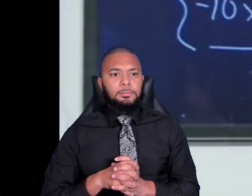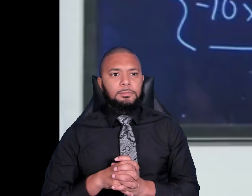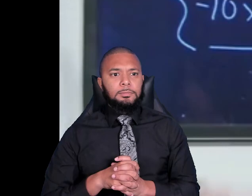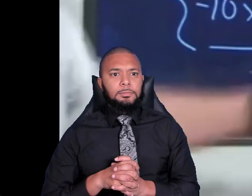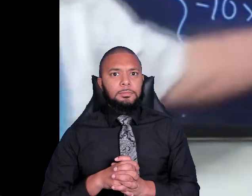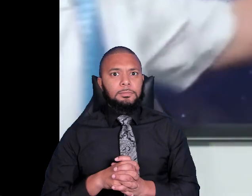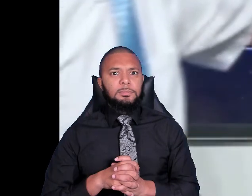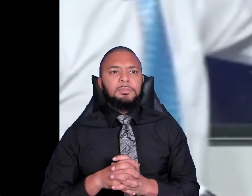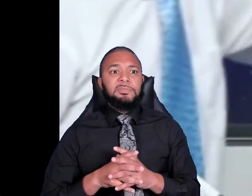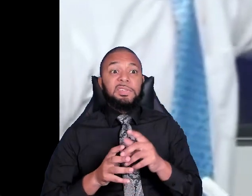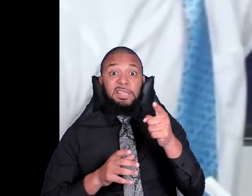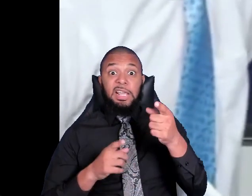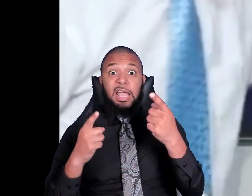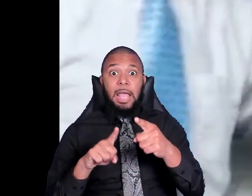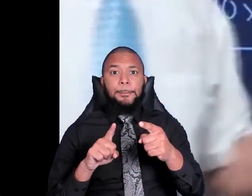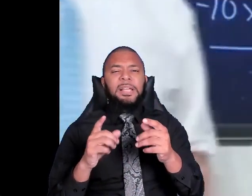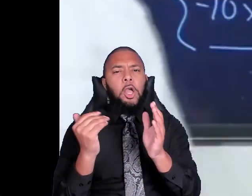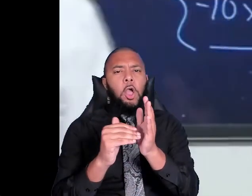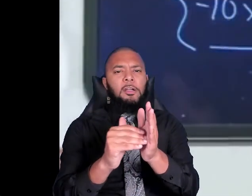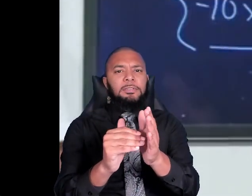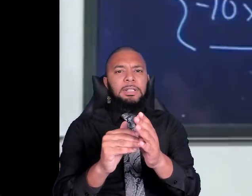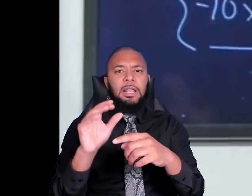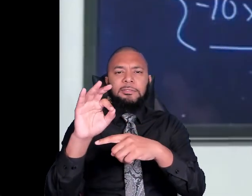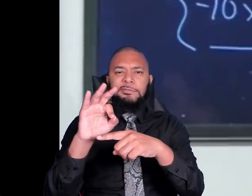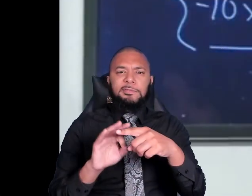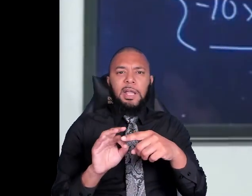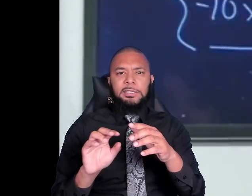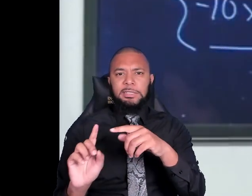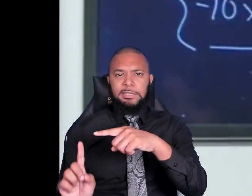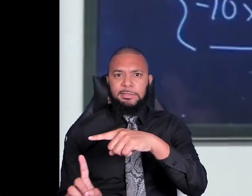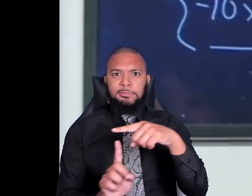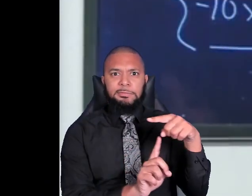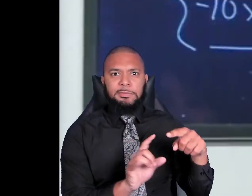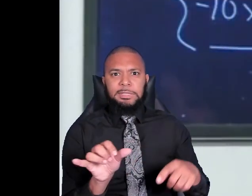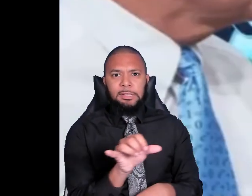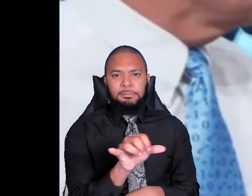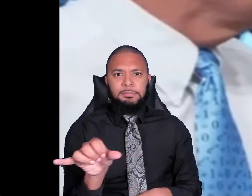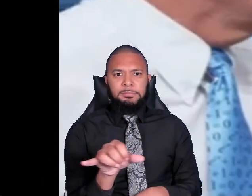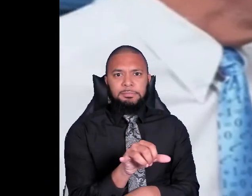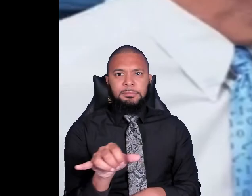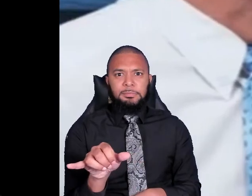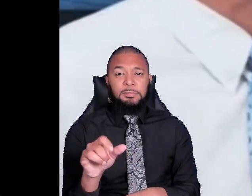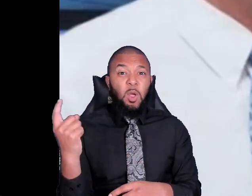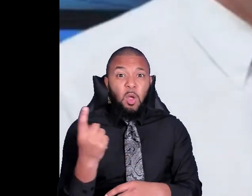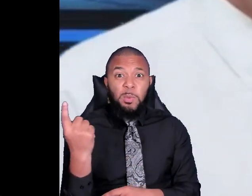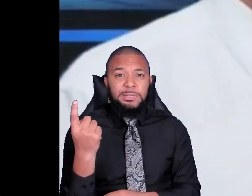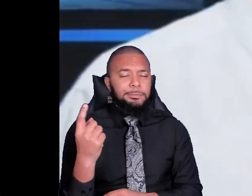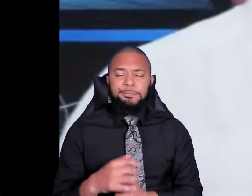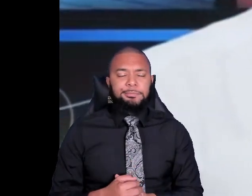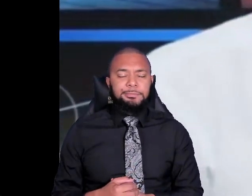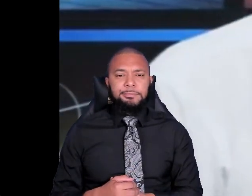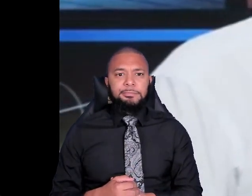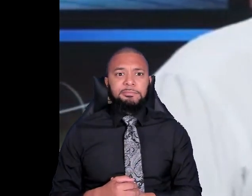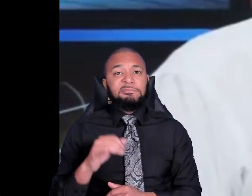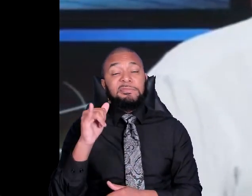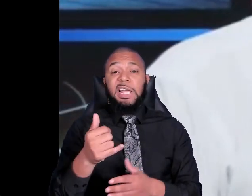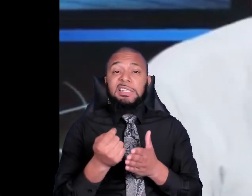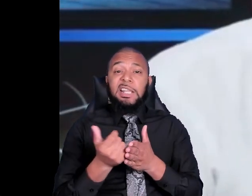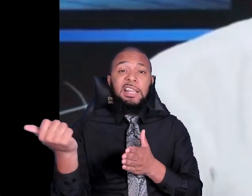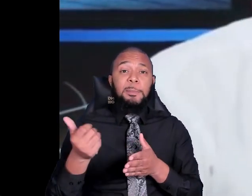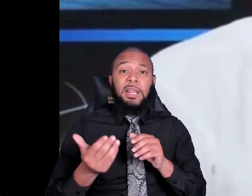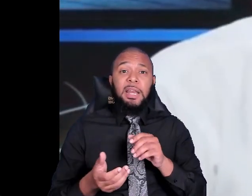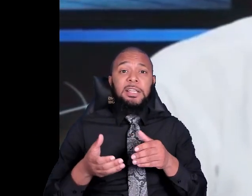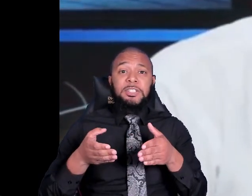That'll happen a lot, by the way, that the fraction will have the same denominator, but not always. All right, that's the elimination method, and